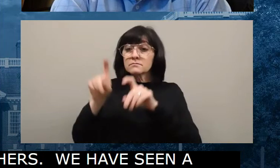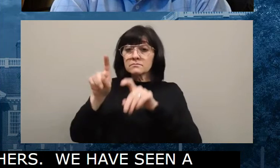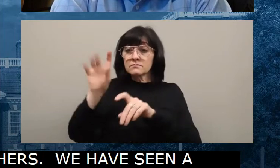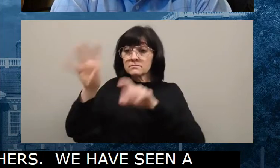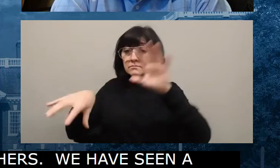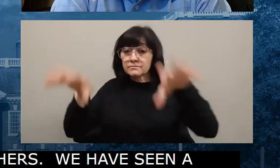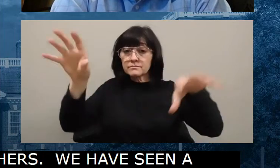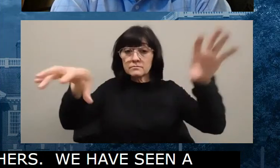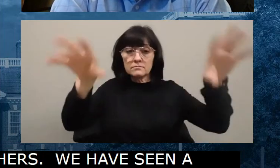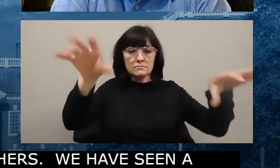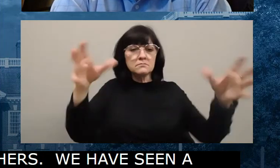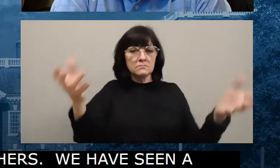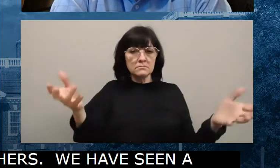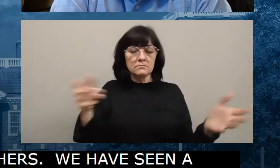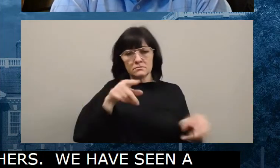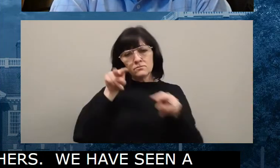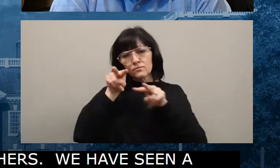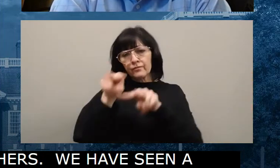go out to